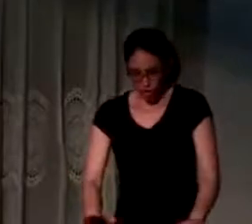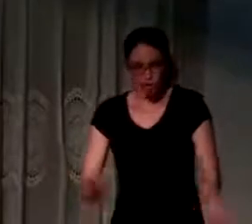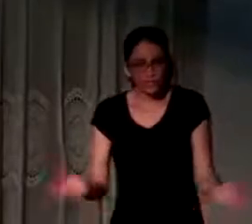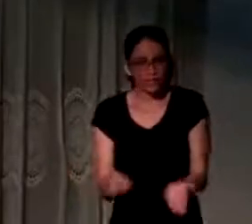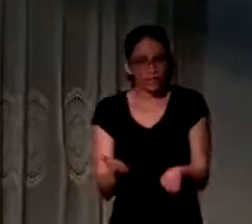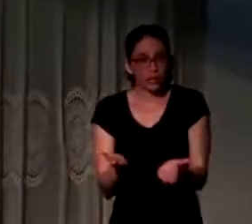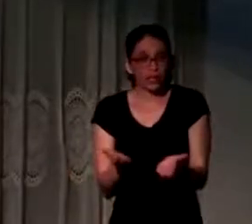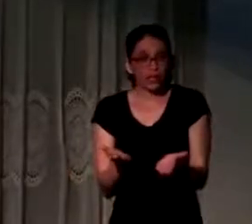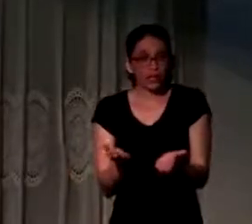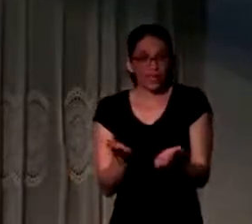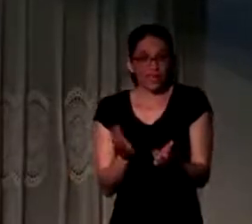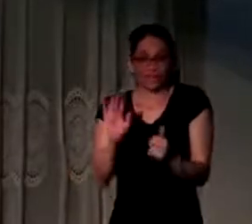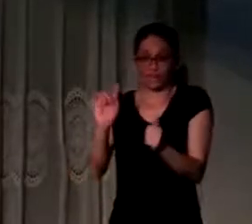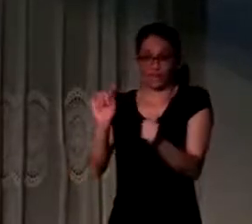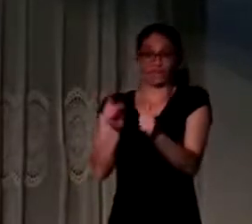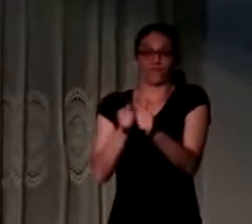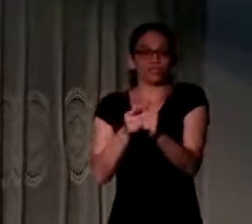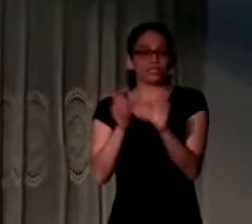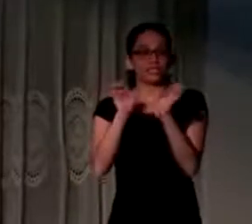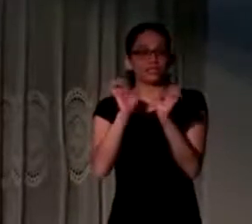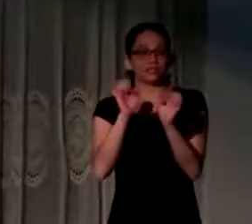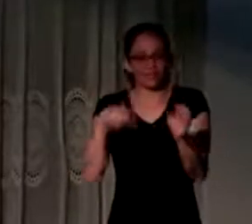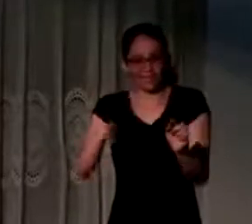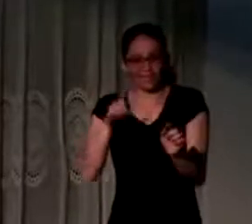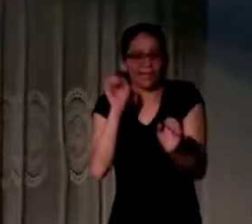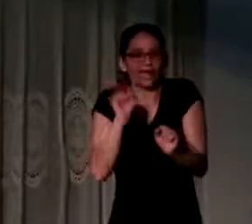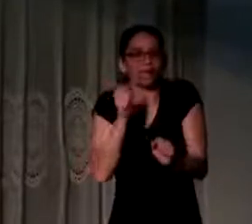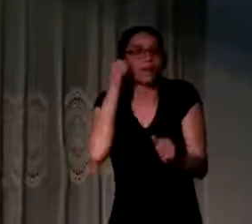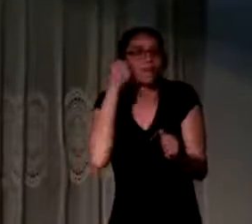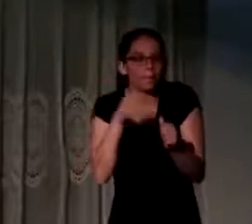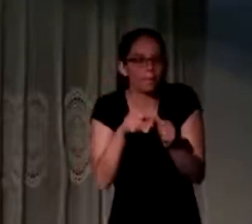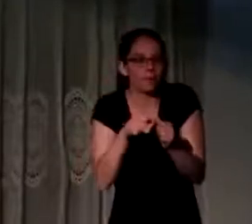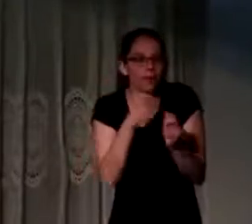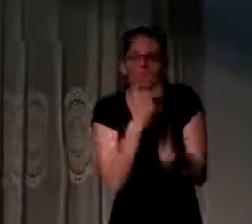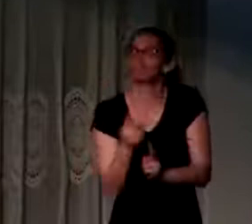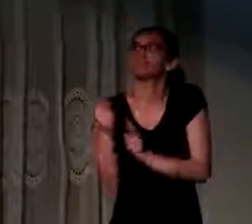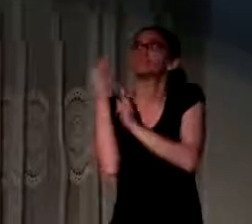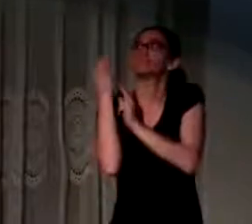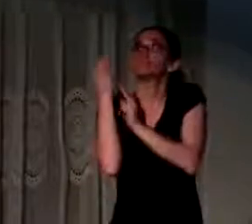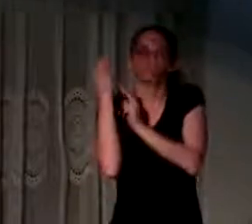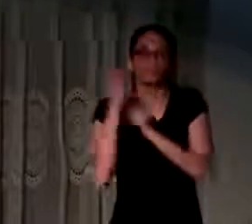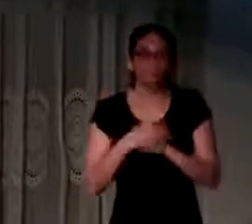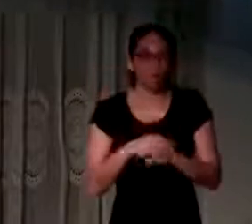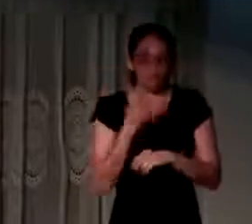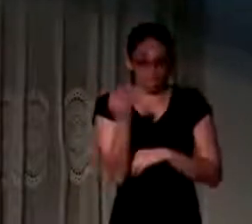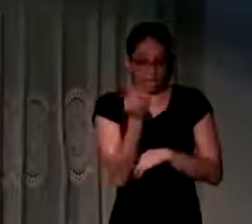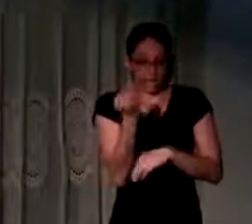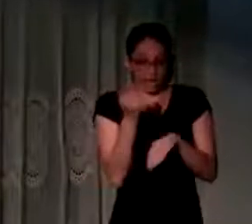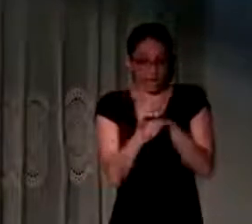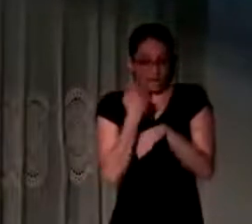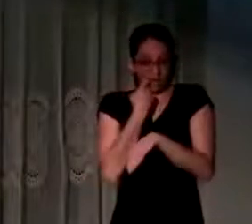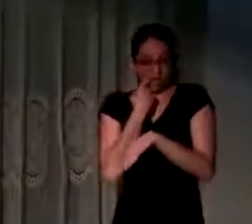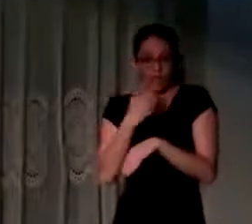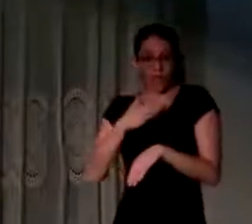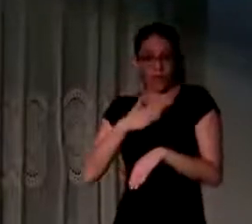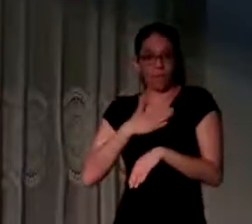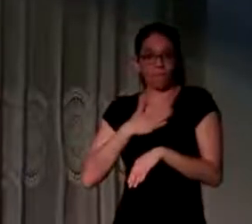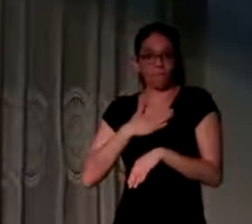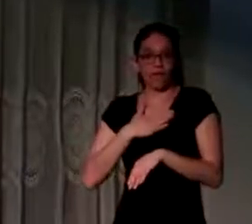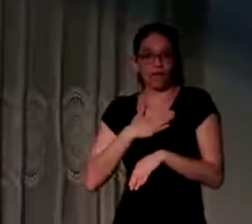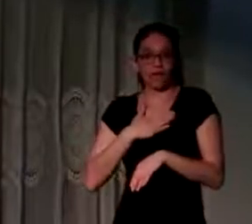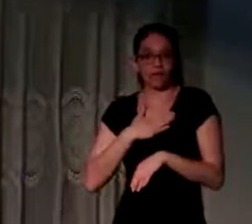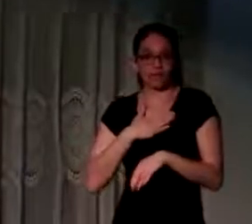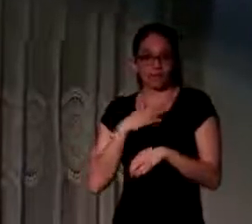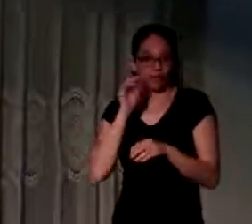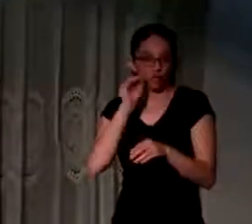Easter they really actually remember. My granddaughter sat in the back on Friday, and she kept hearing Jesus' voice, and